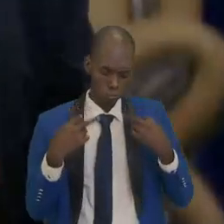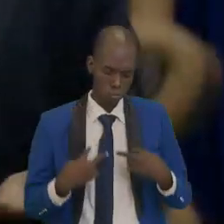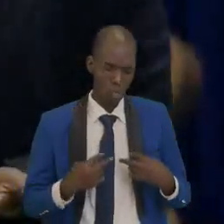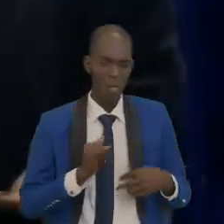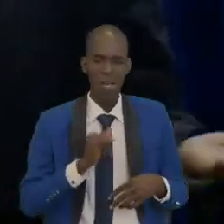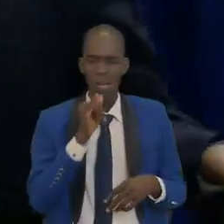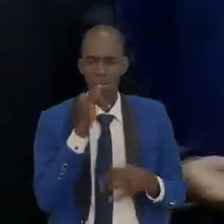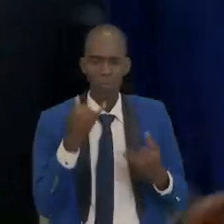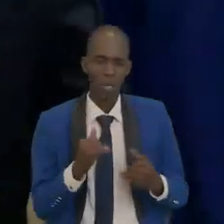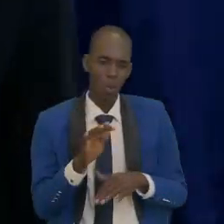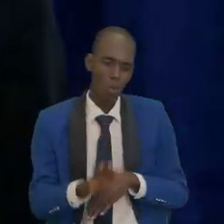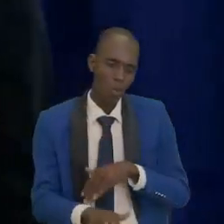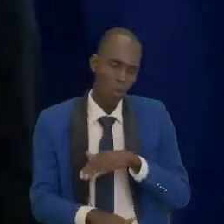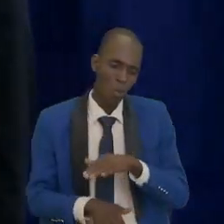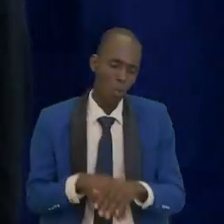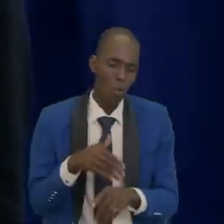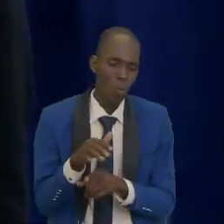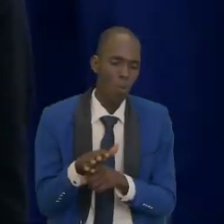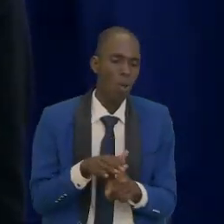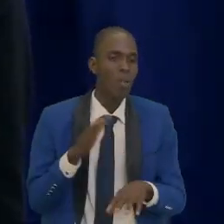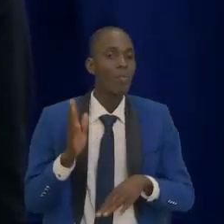than he did before